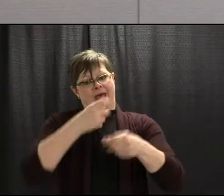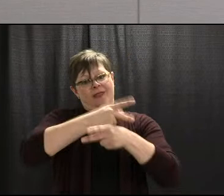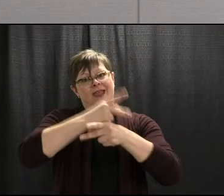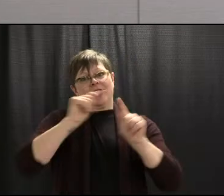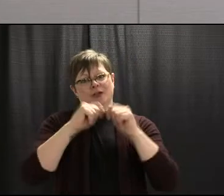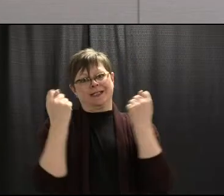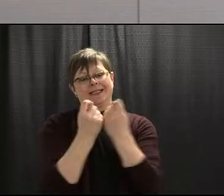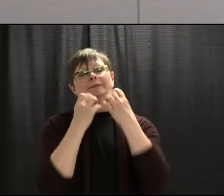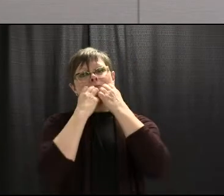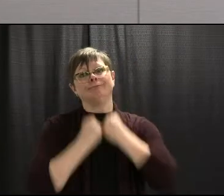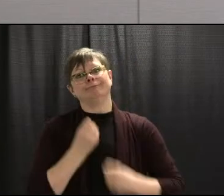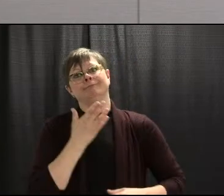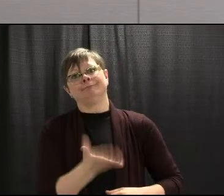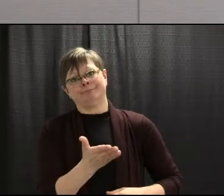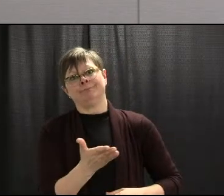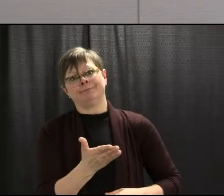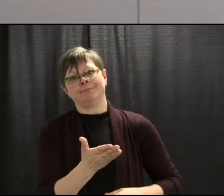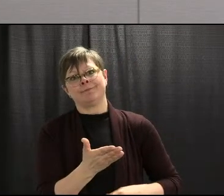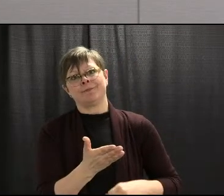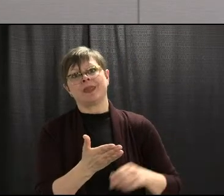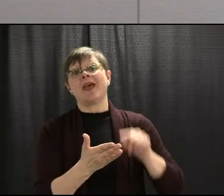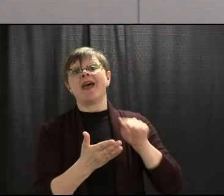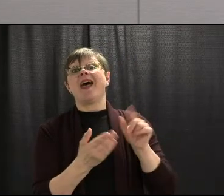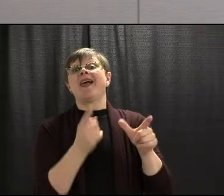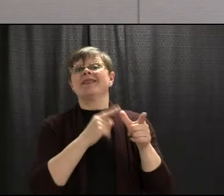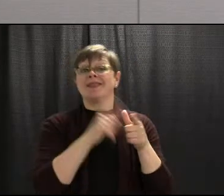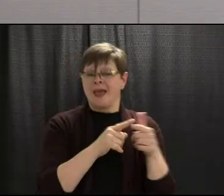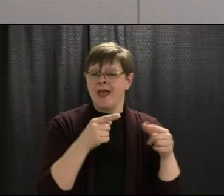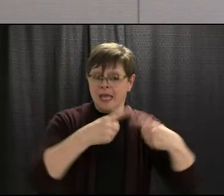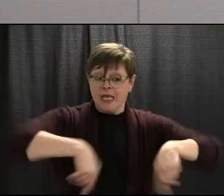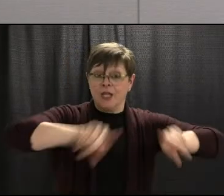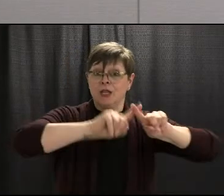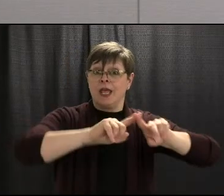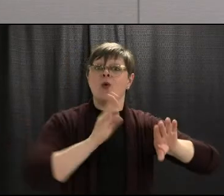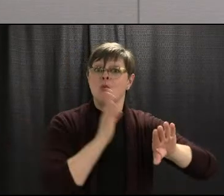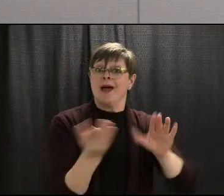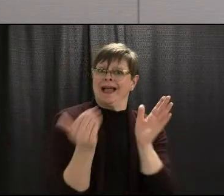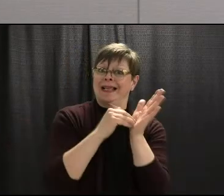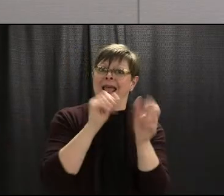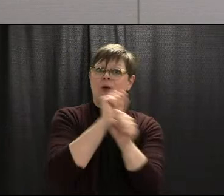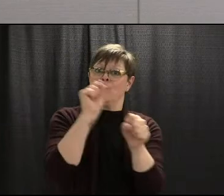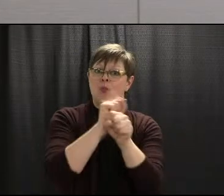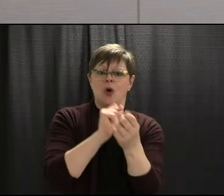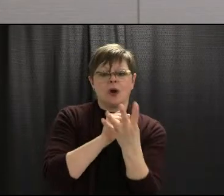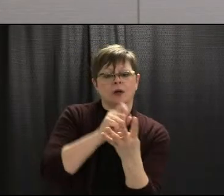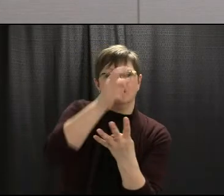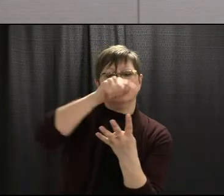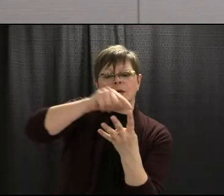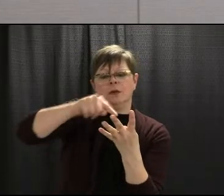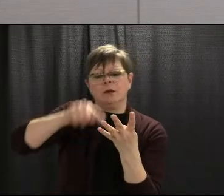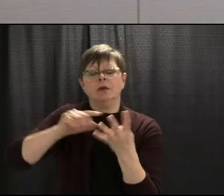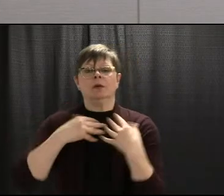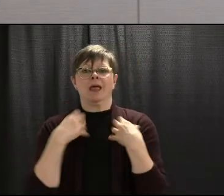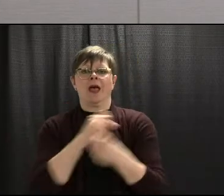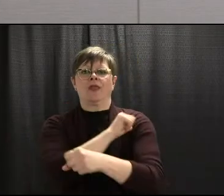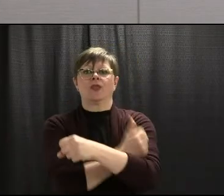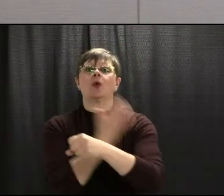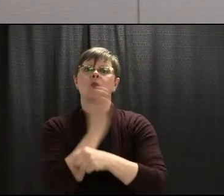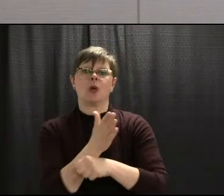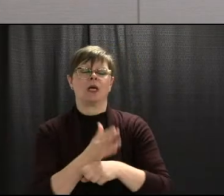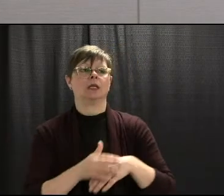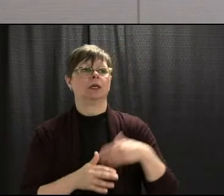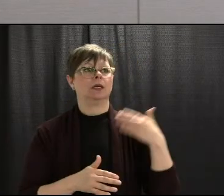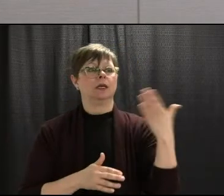agencies at that point will then migrate back to working in a health authority in one of the provinces. On the